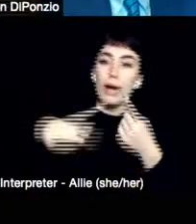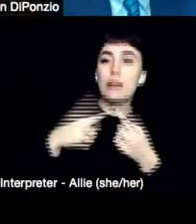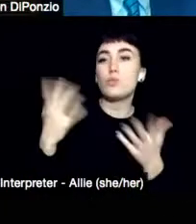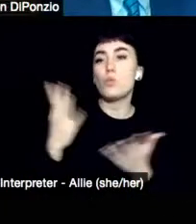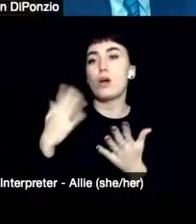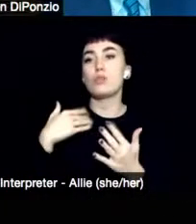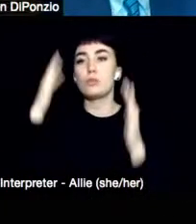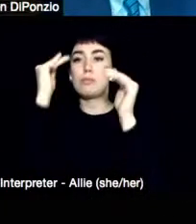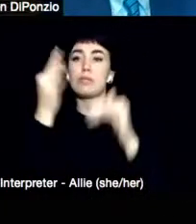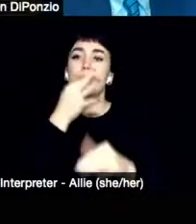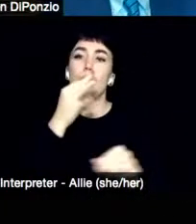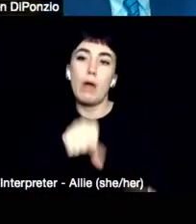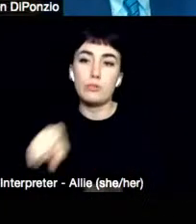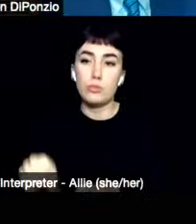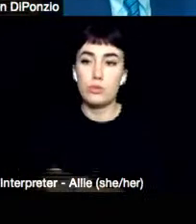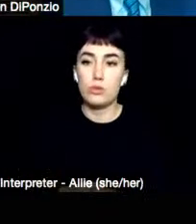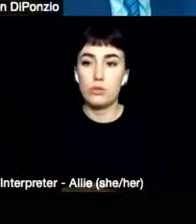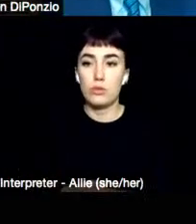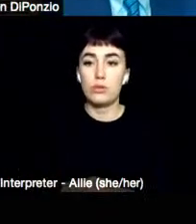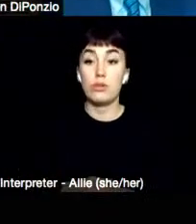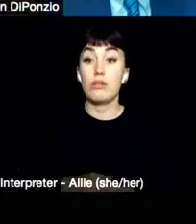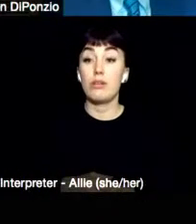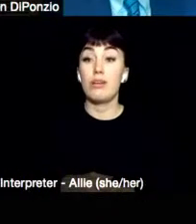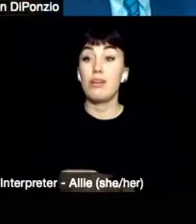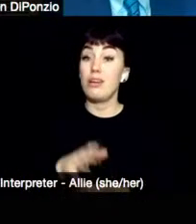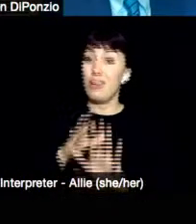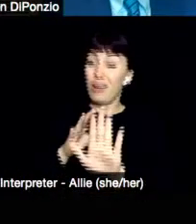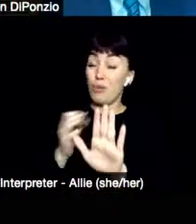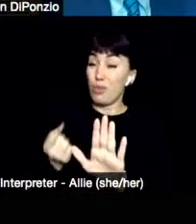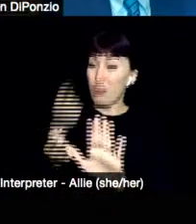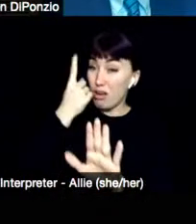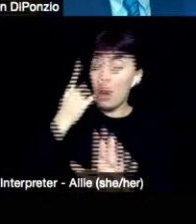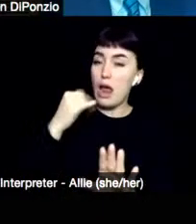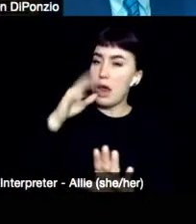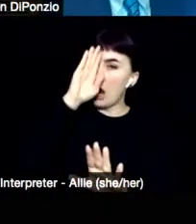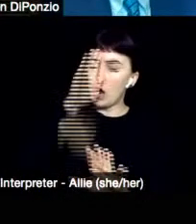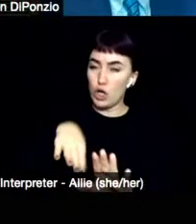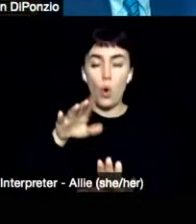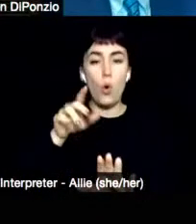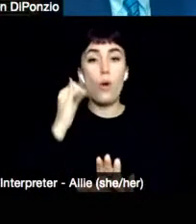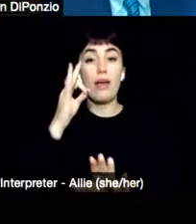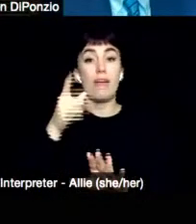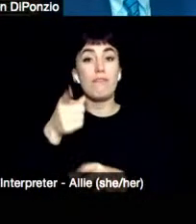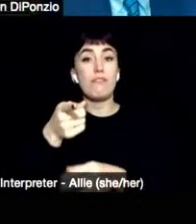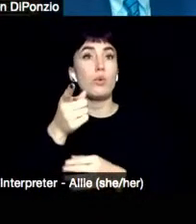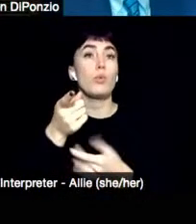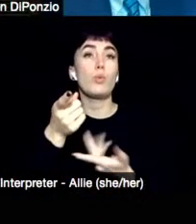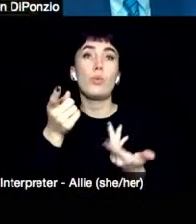soon as possible, with the understanding, and I know full well, if you get a